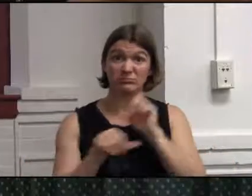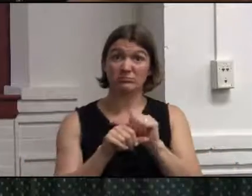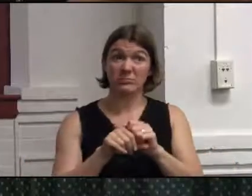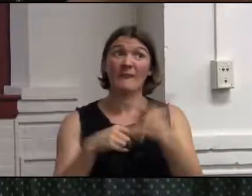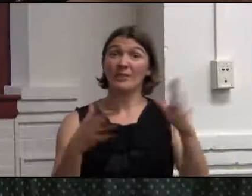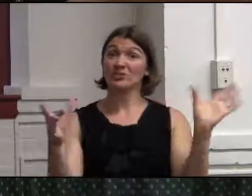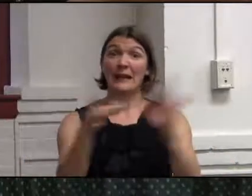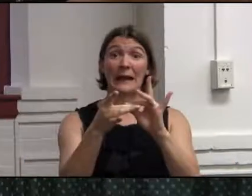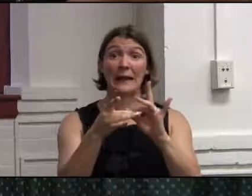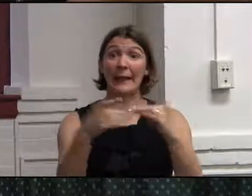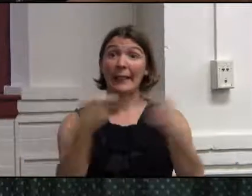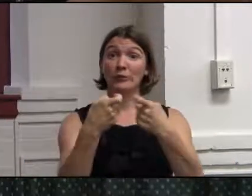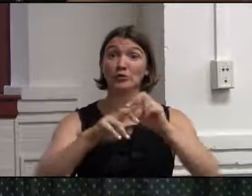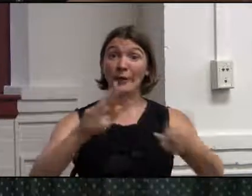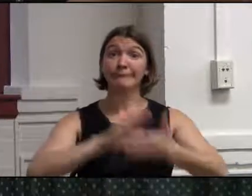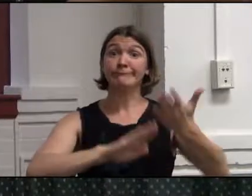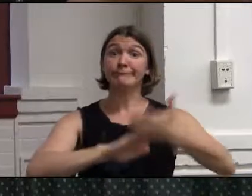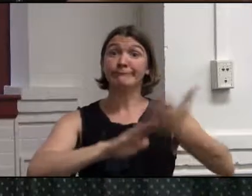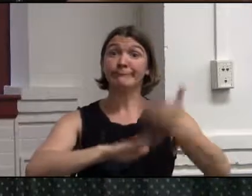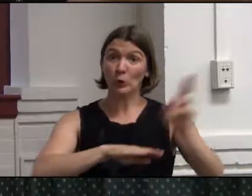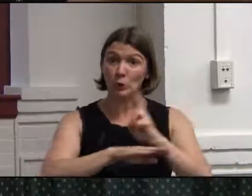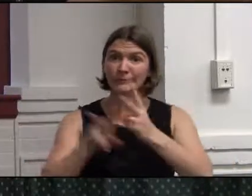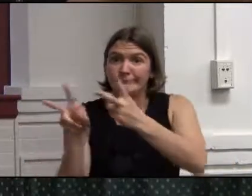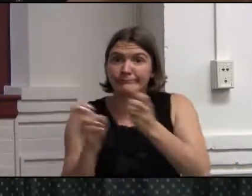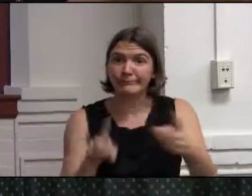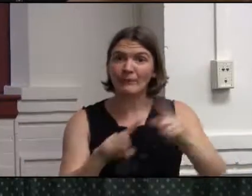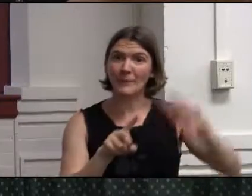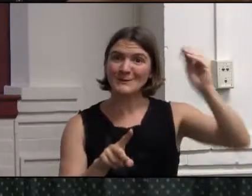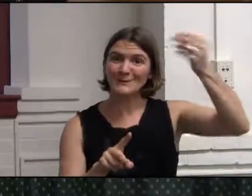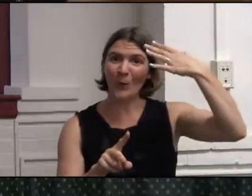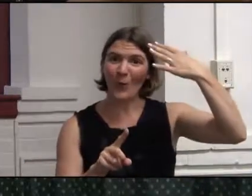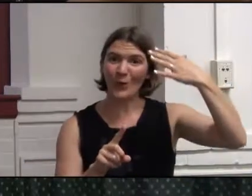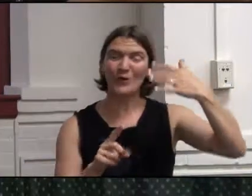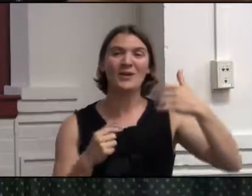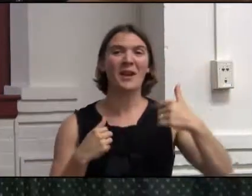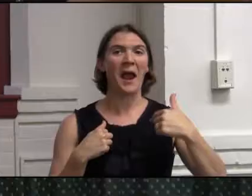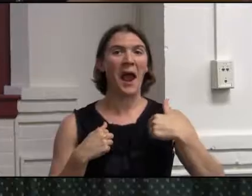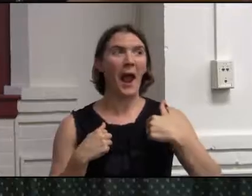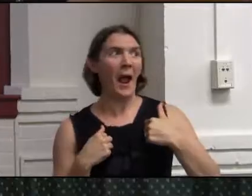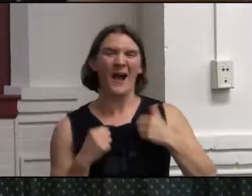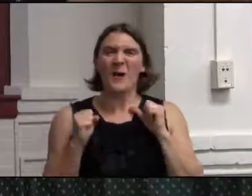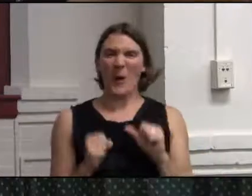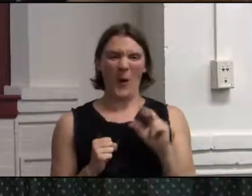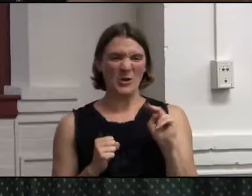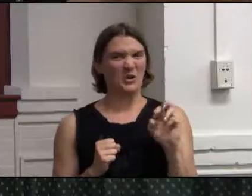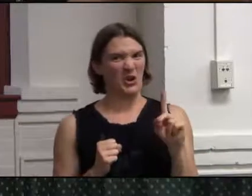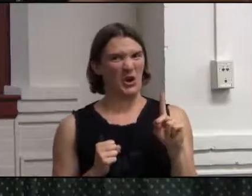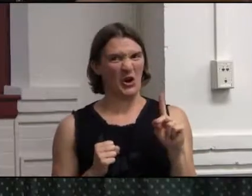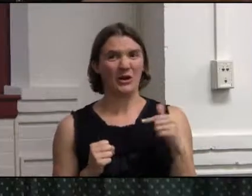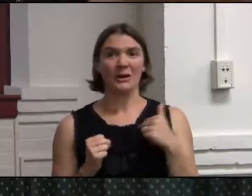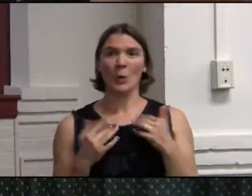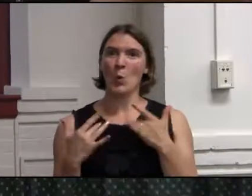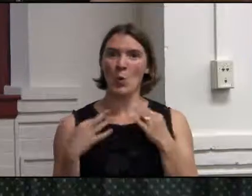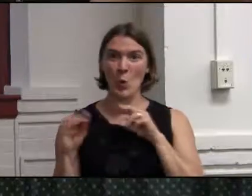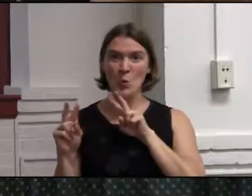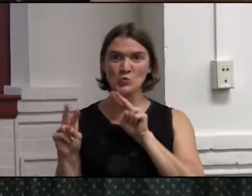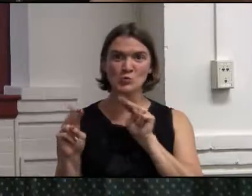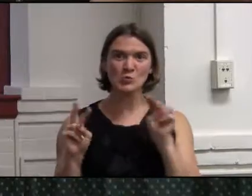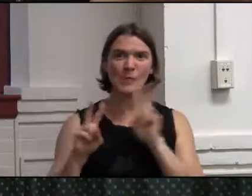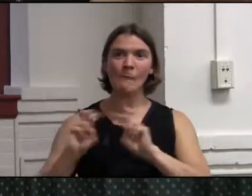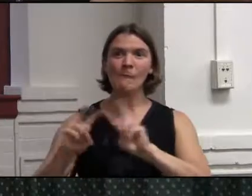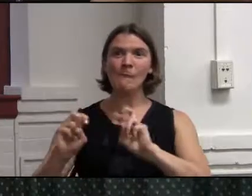online. And I also got to get my my geek on about the